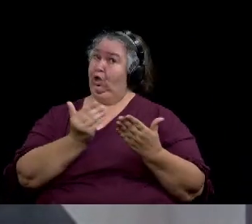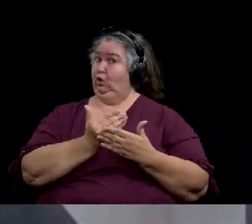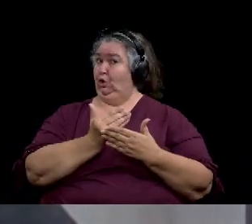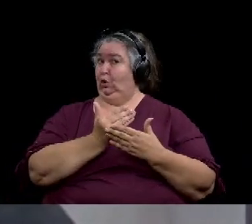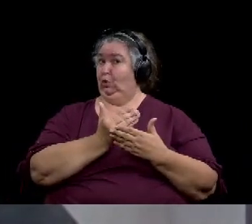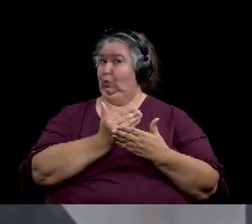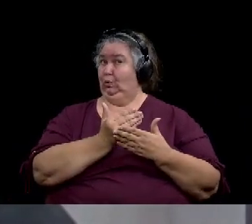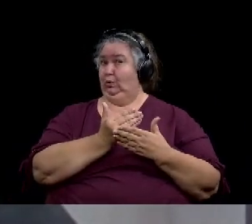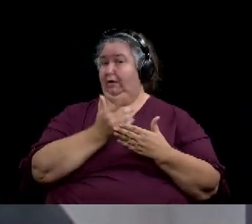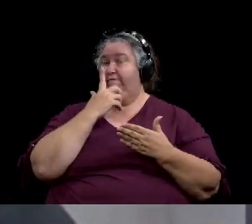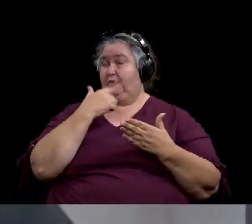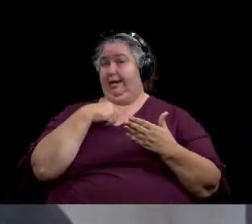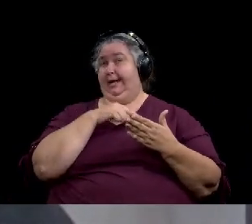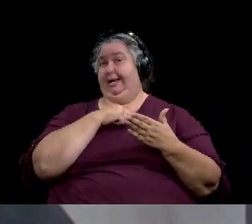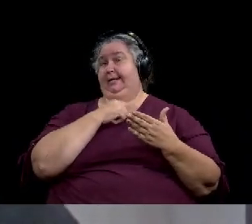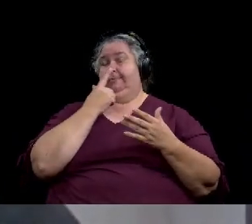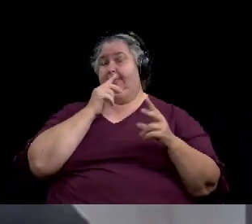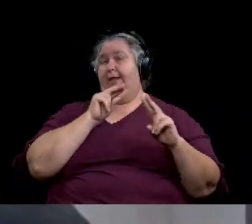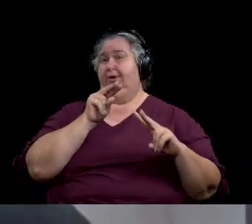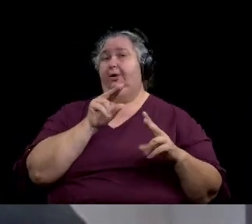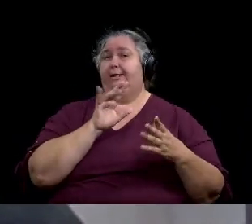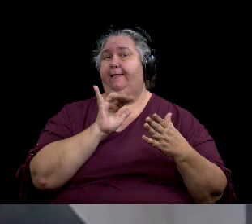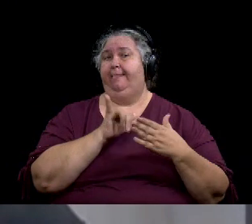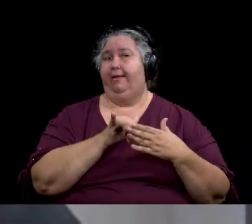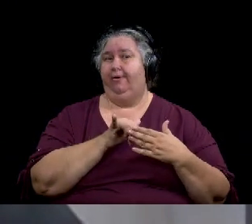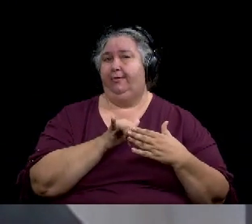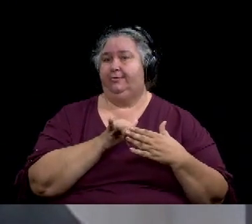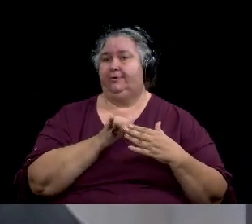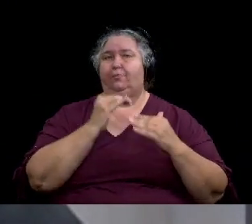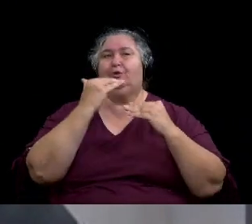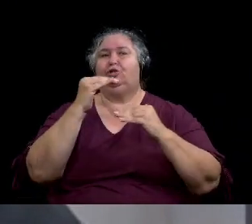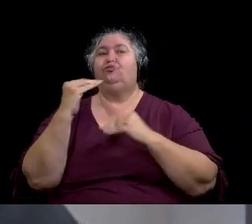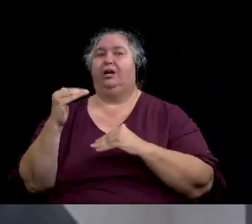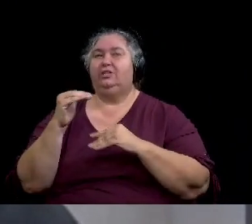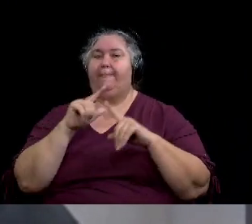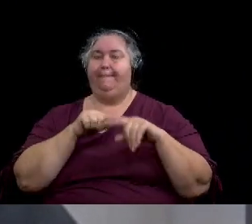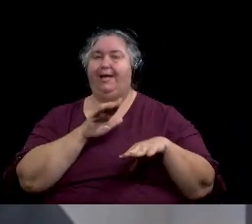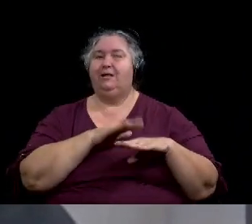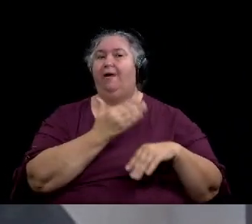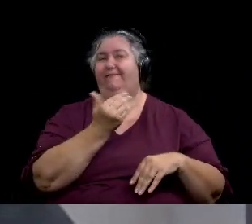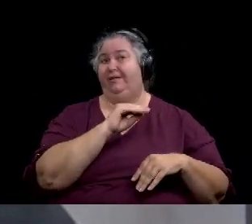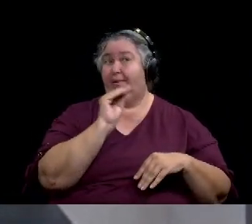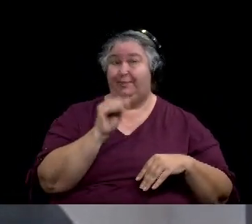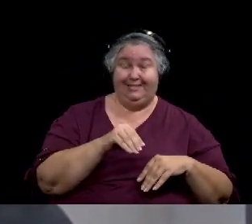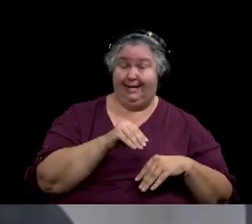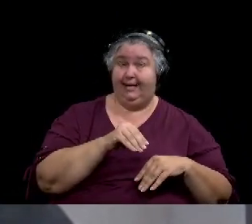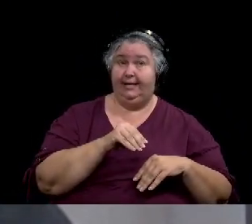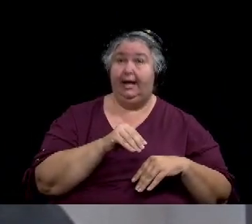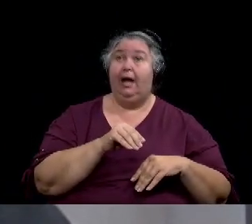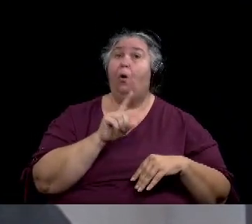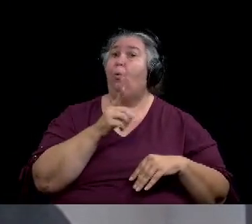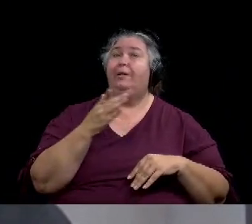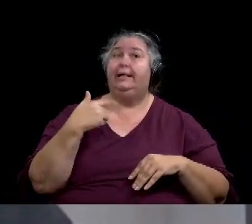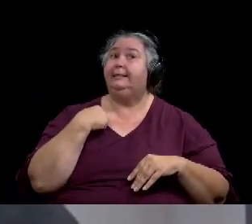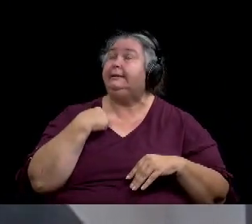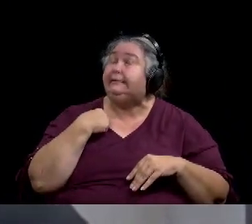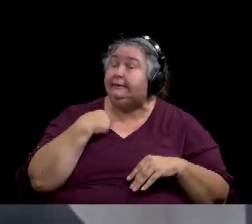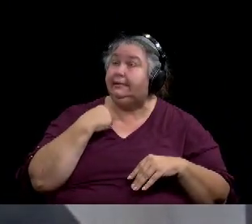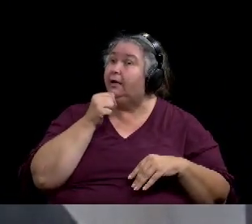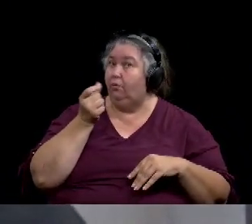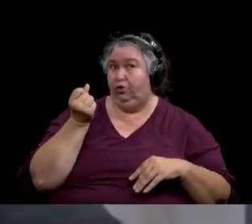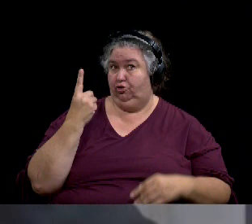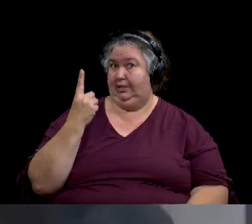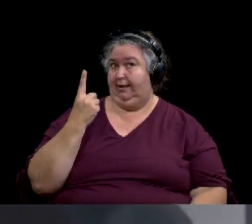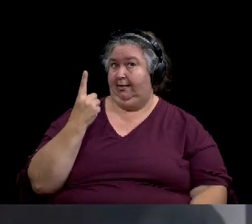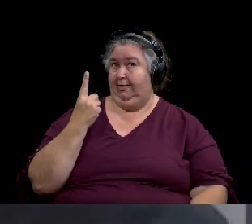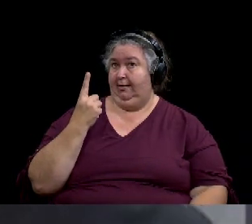us, looking at restrictions based on the 15%. One thing I don't understand is